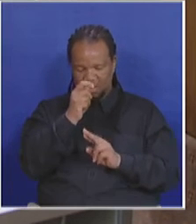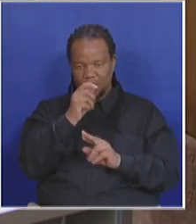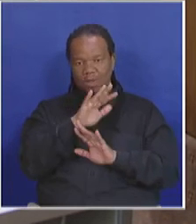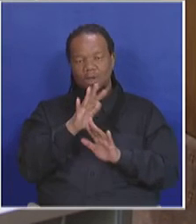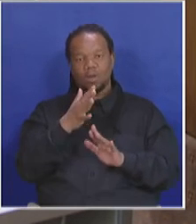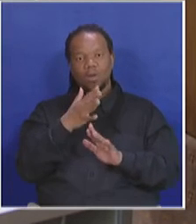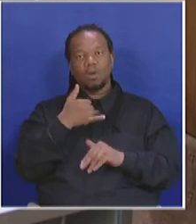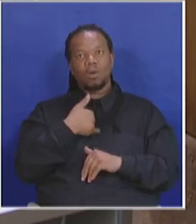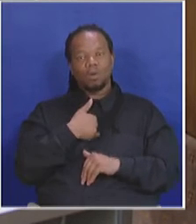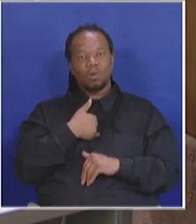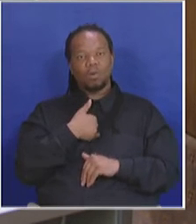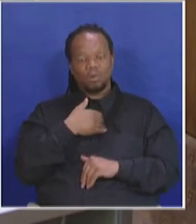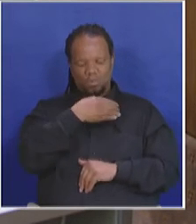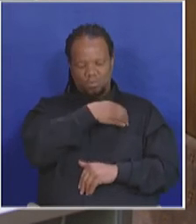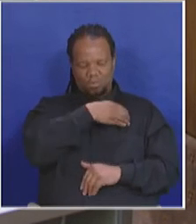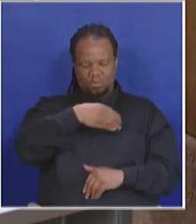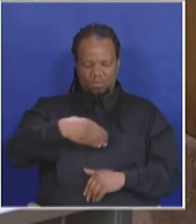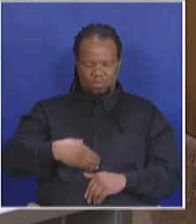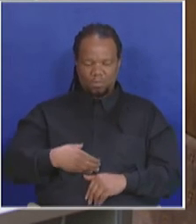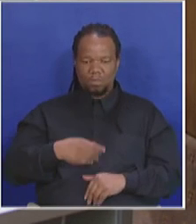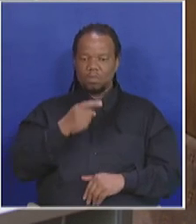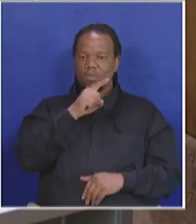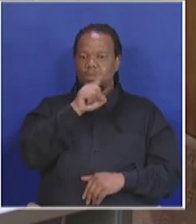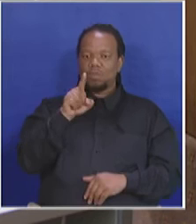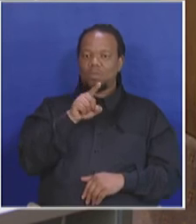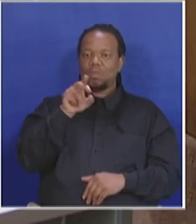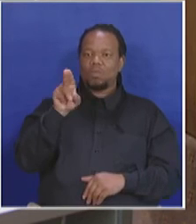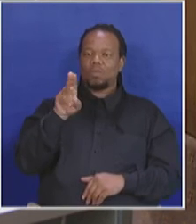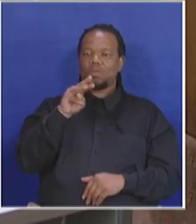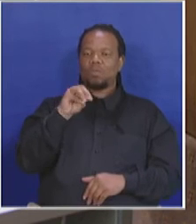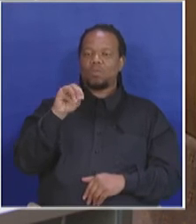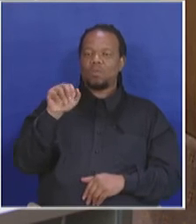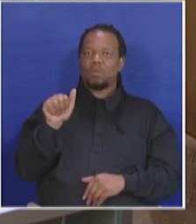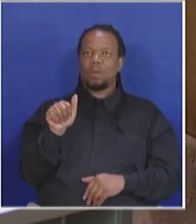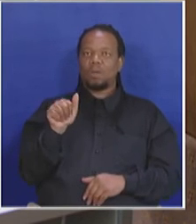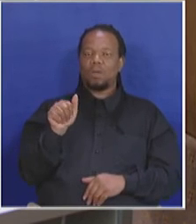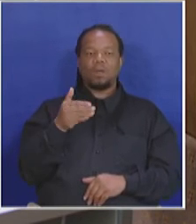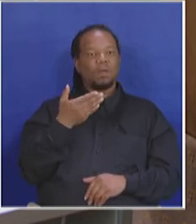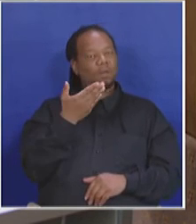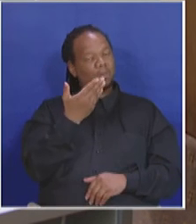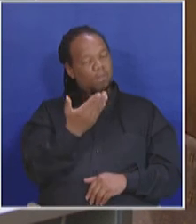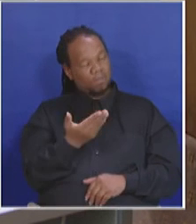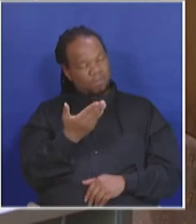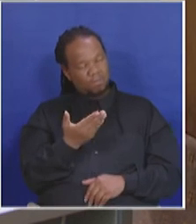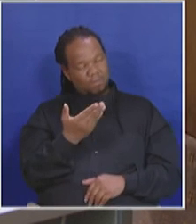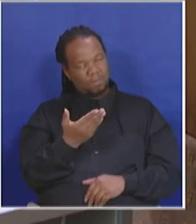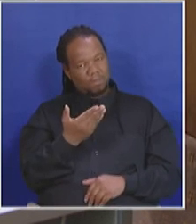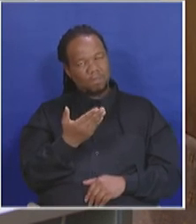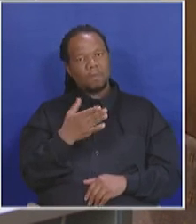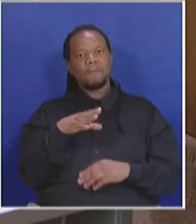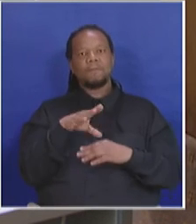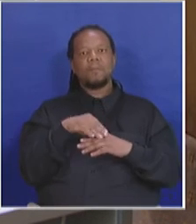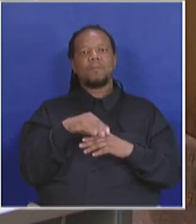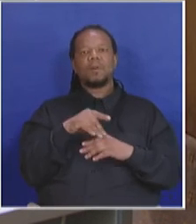Jacob Gedletlekisa Zuma. I'm not sure why Honorable Essek resorted to